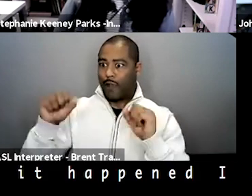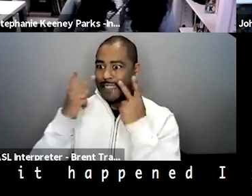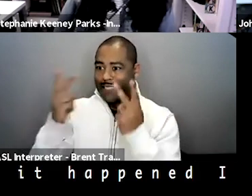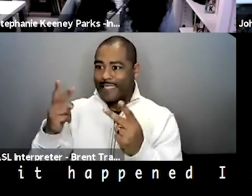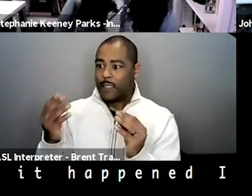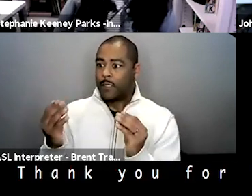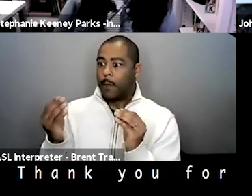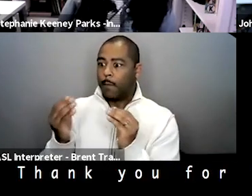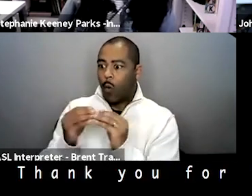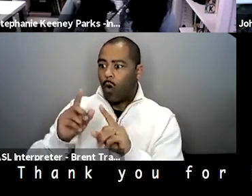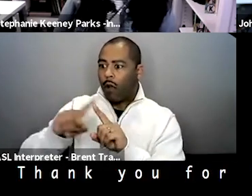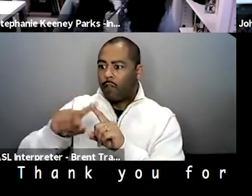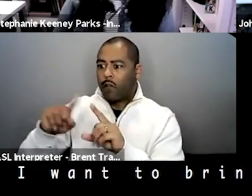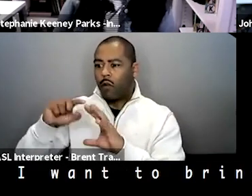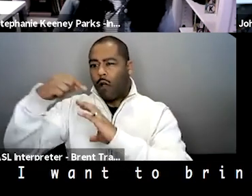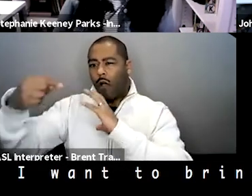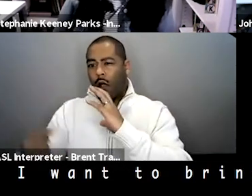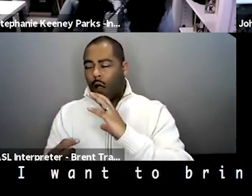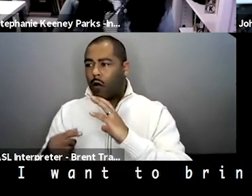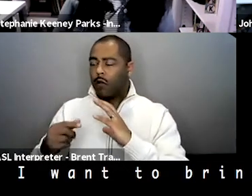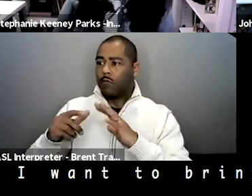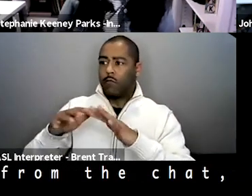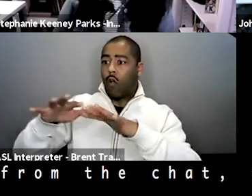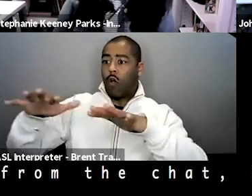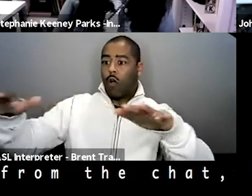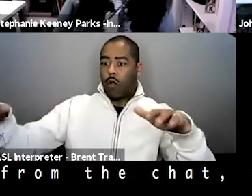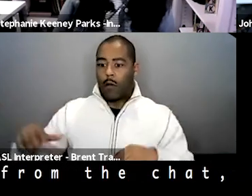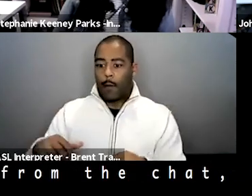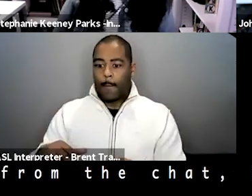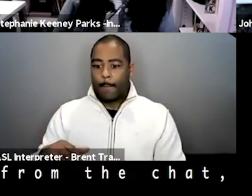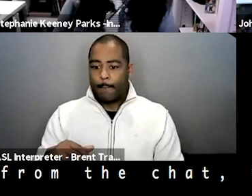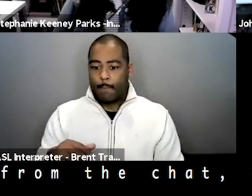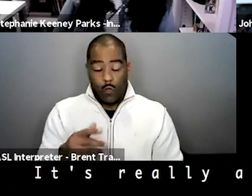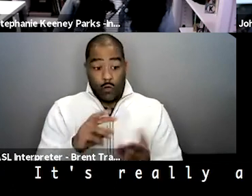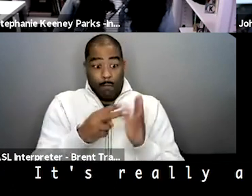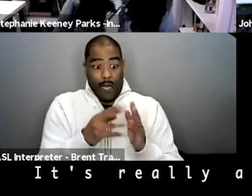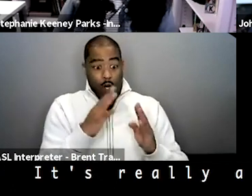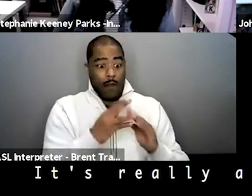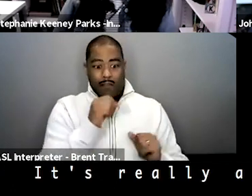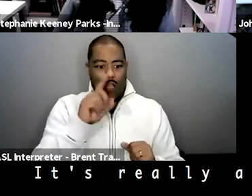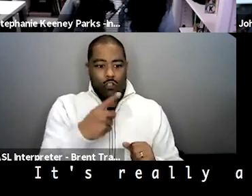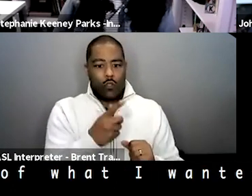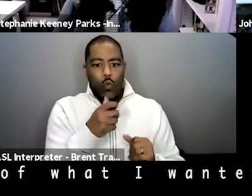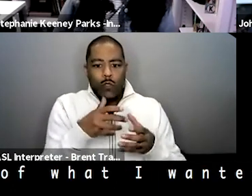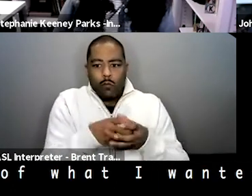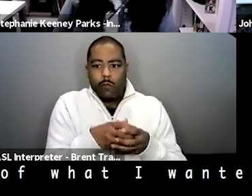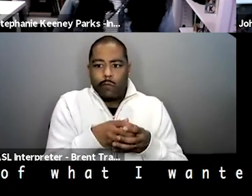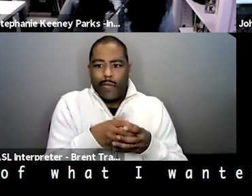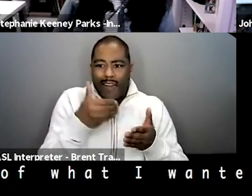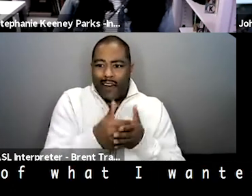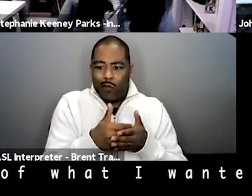that's kind of how it happened, I guess. Thank you for that. I want to bring up a question from the chat, from our